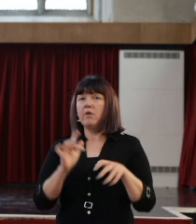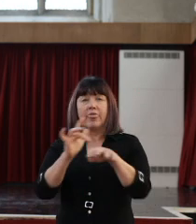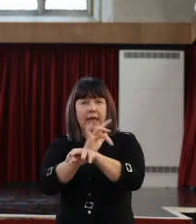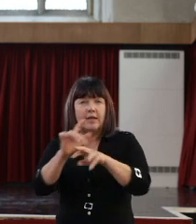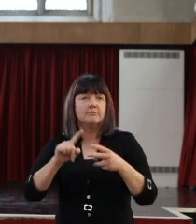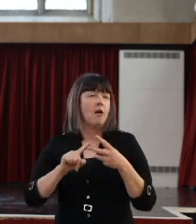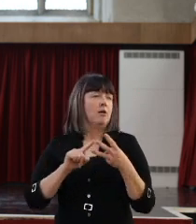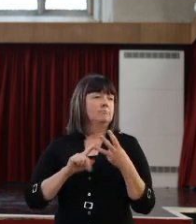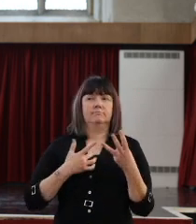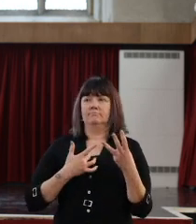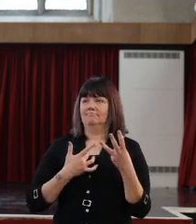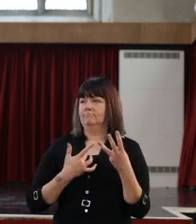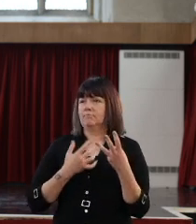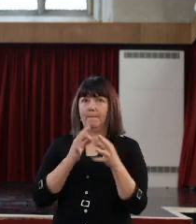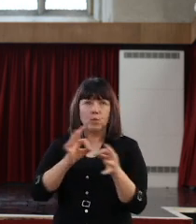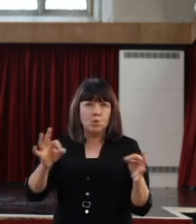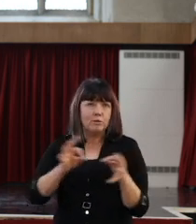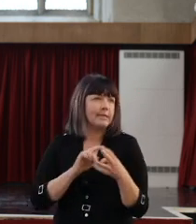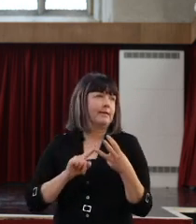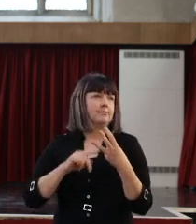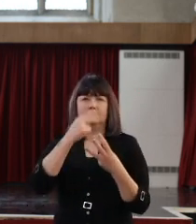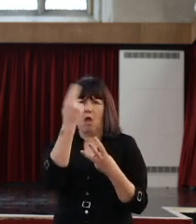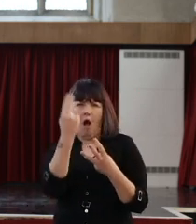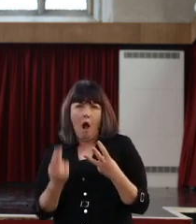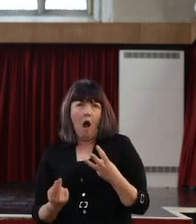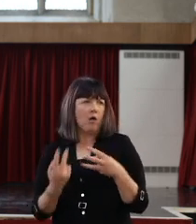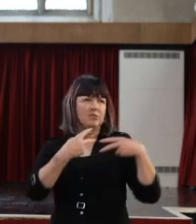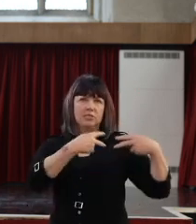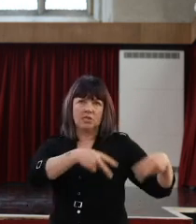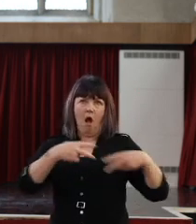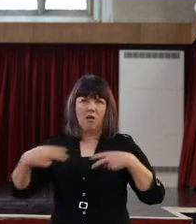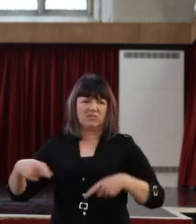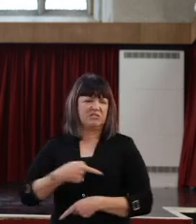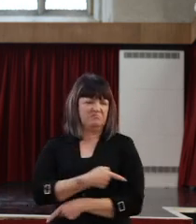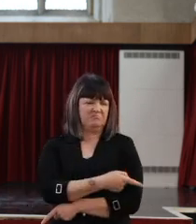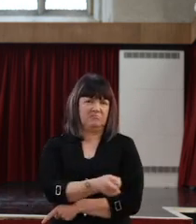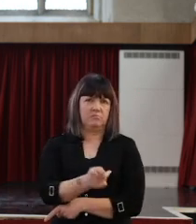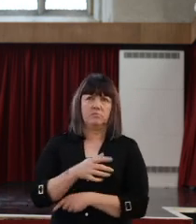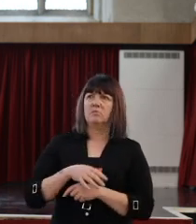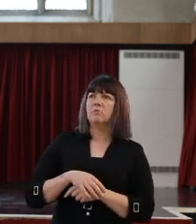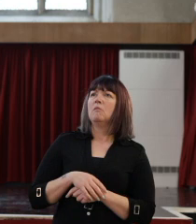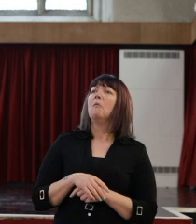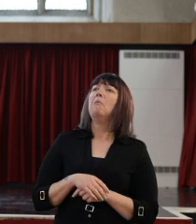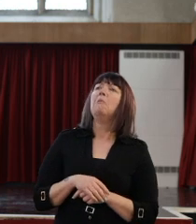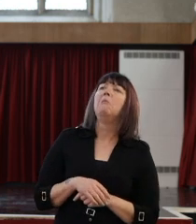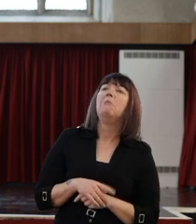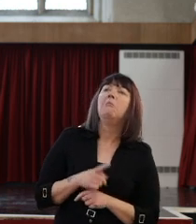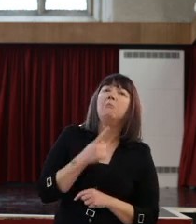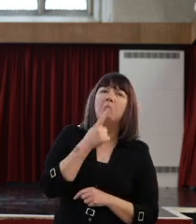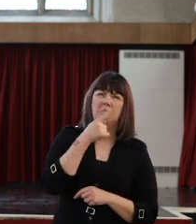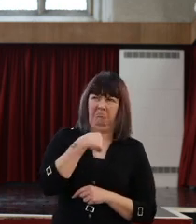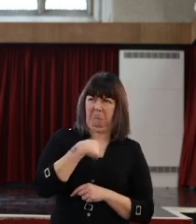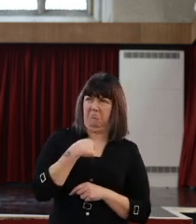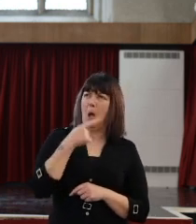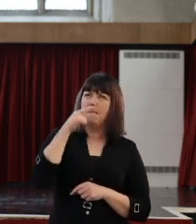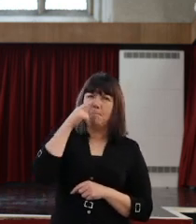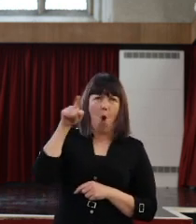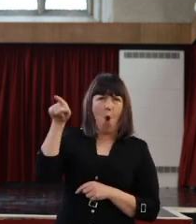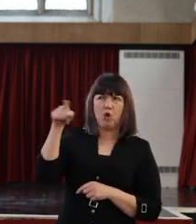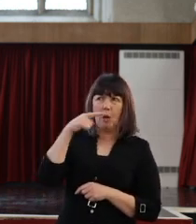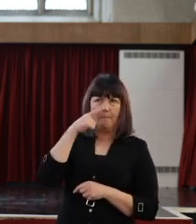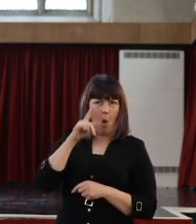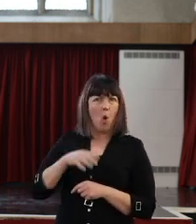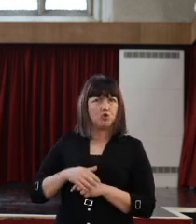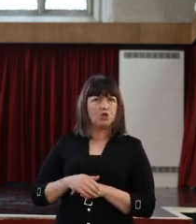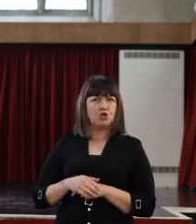was something that aroused suspicion rather than curiosity. It was something the posh kids did, and by posh in